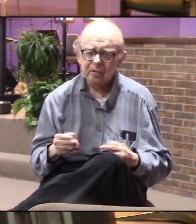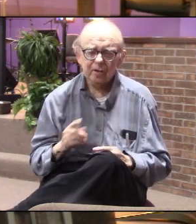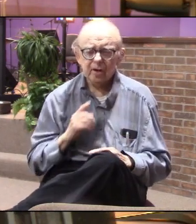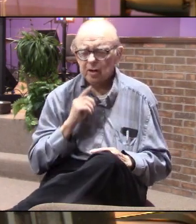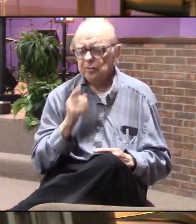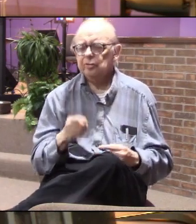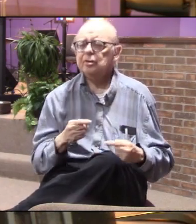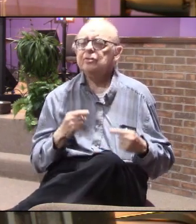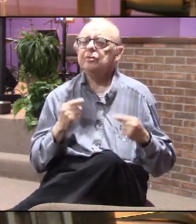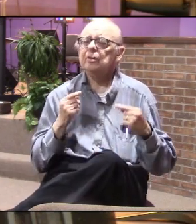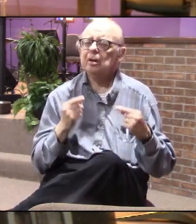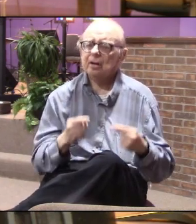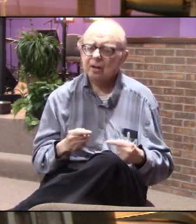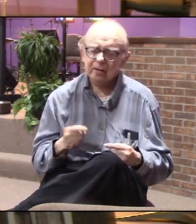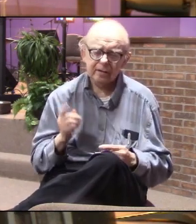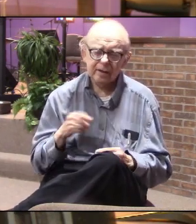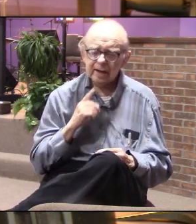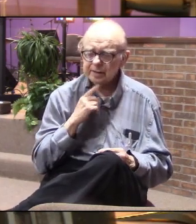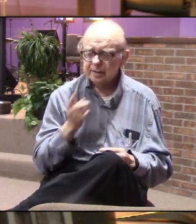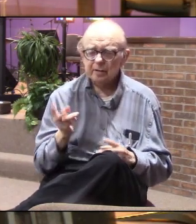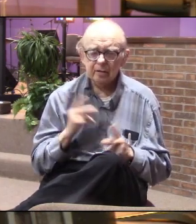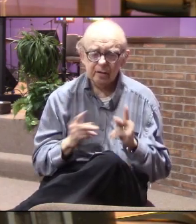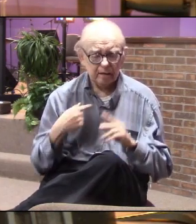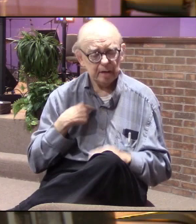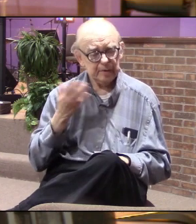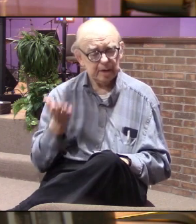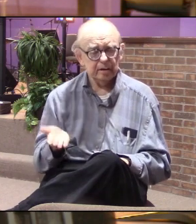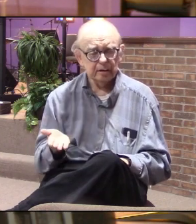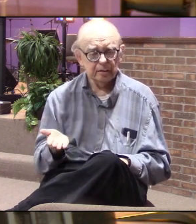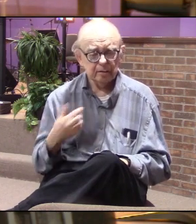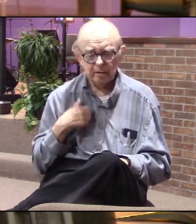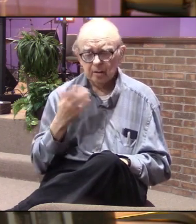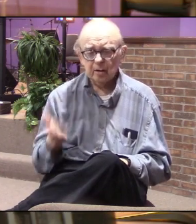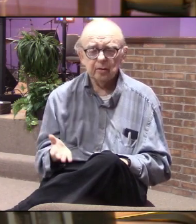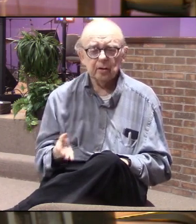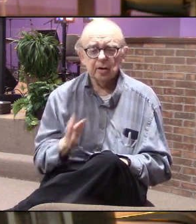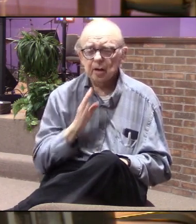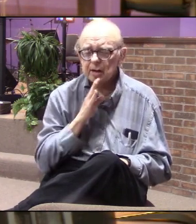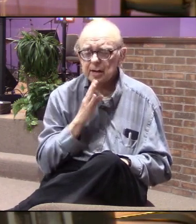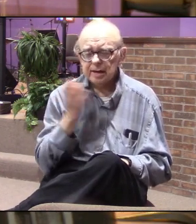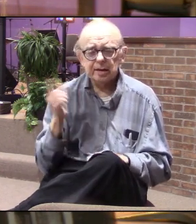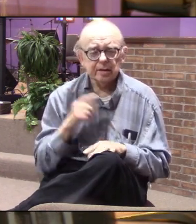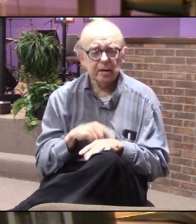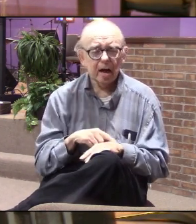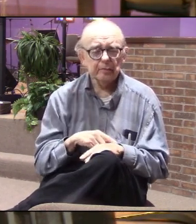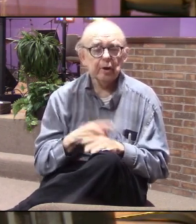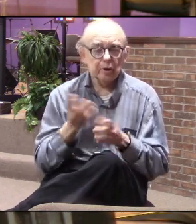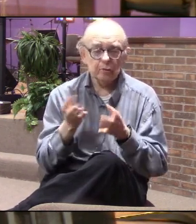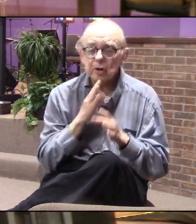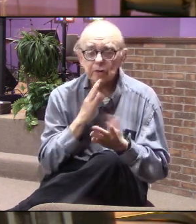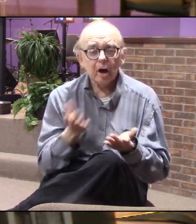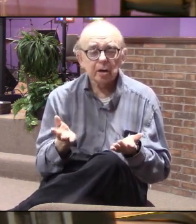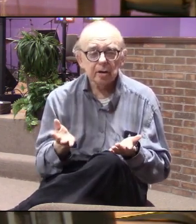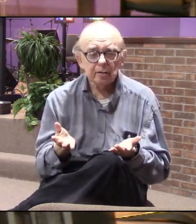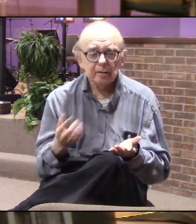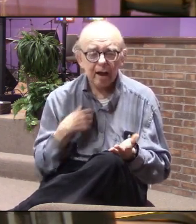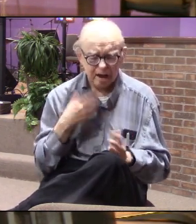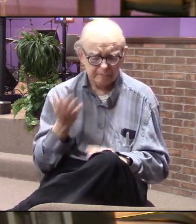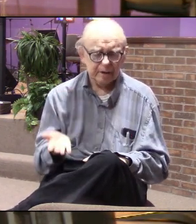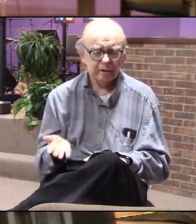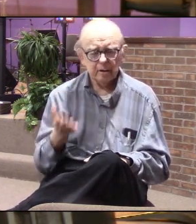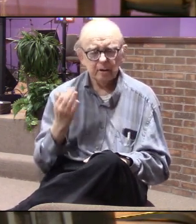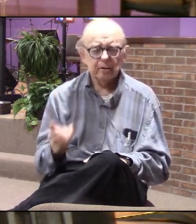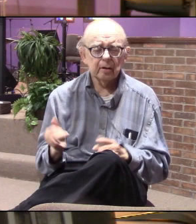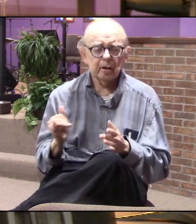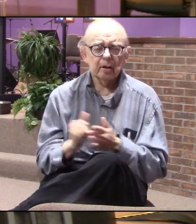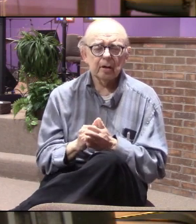really struggling. And I keep telling them, I'm here to talk anytime you want to talk. I'm here